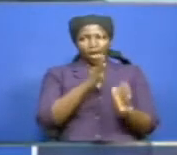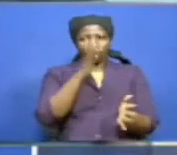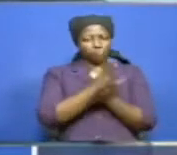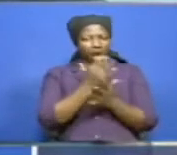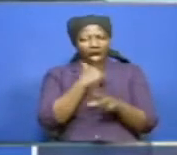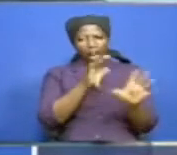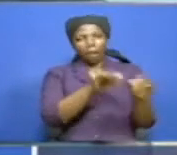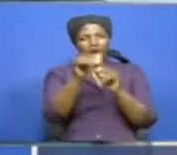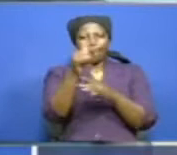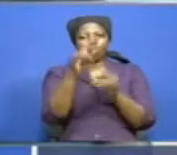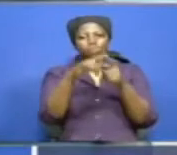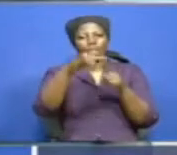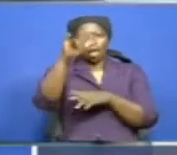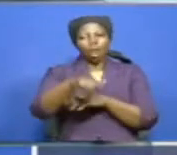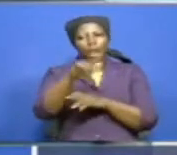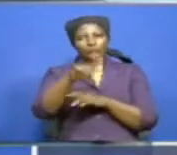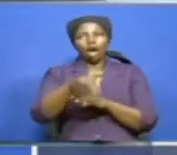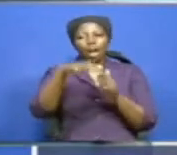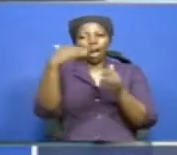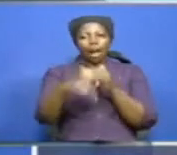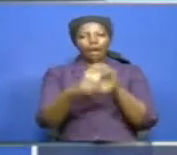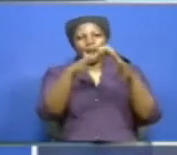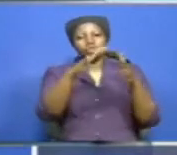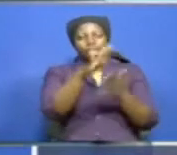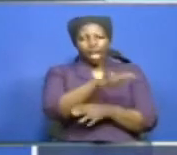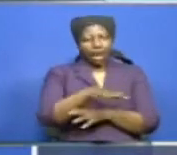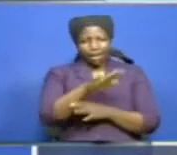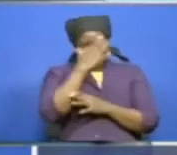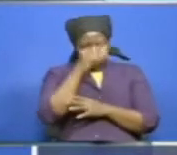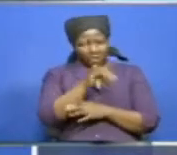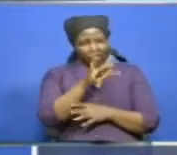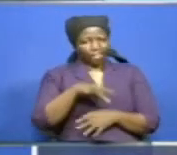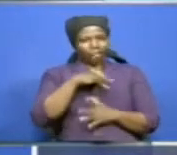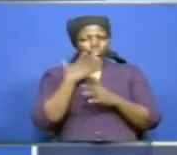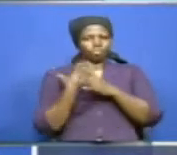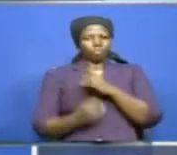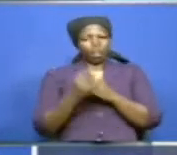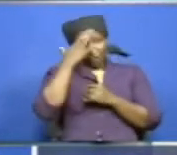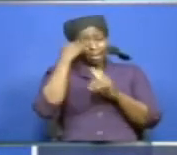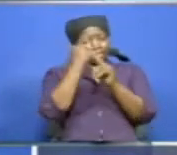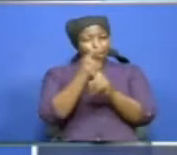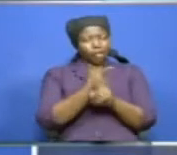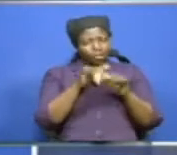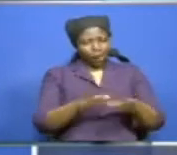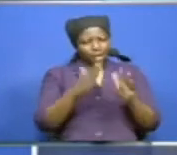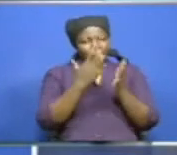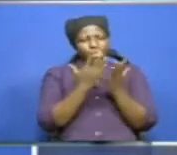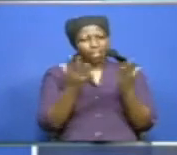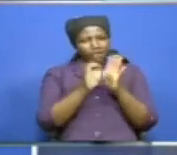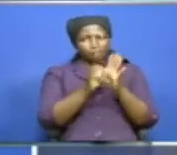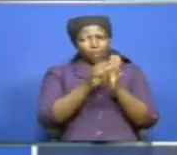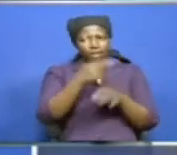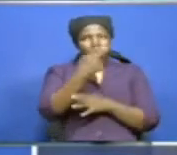shift to the low-end housing segment as they are discouraged by various market factors such as the high cost of